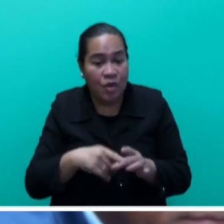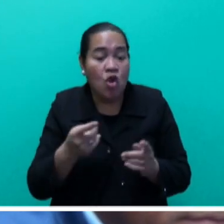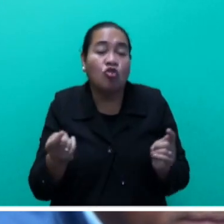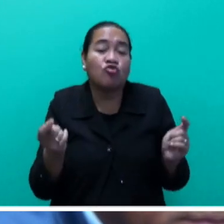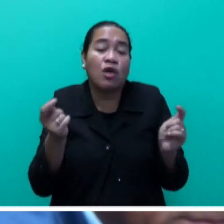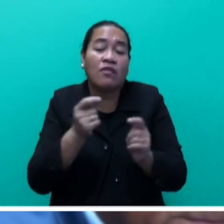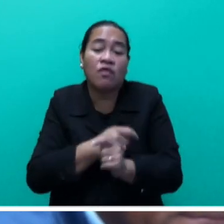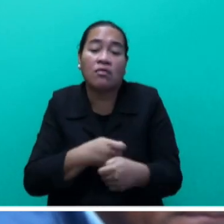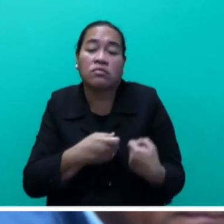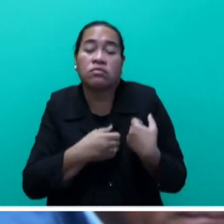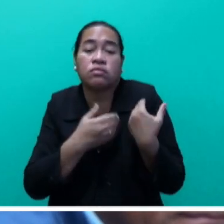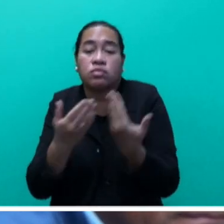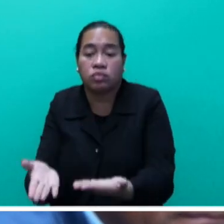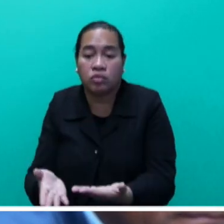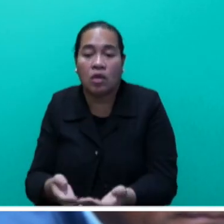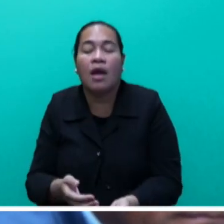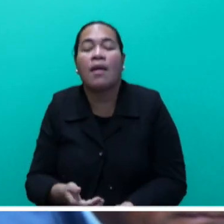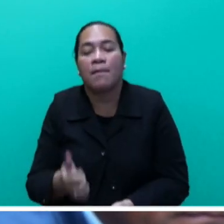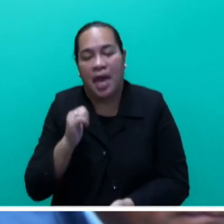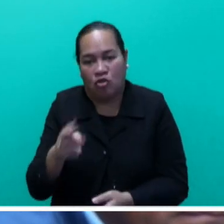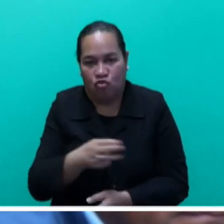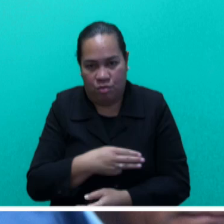compensation functions back to the Ministry.